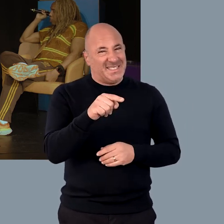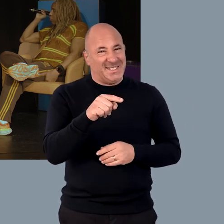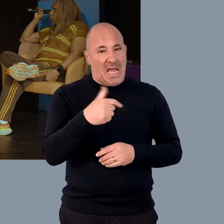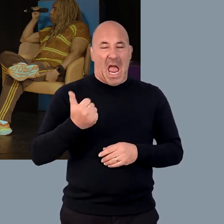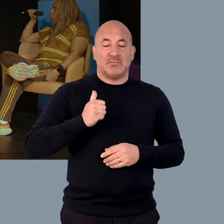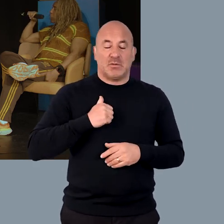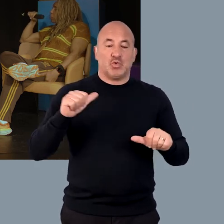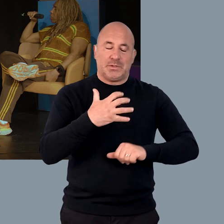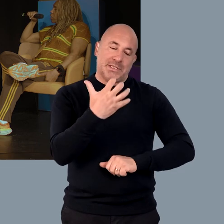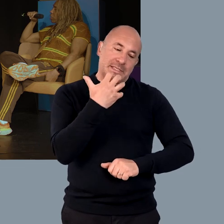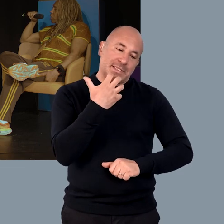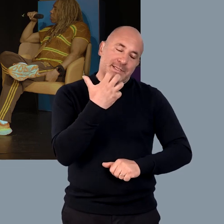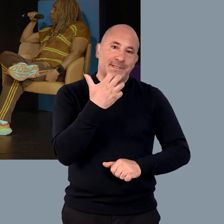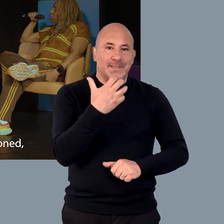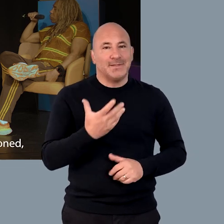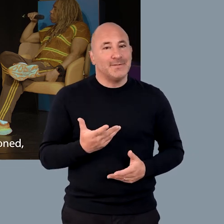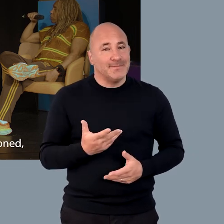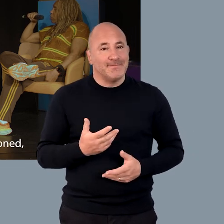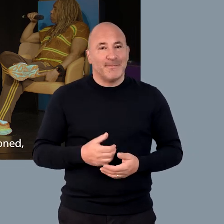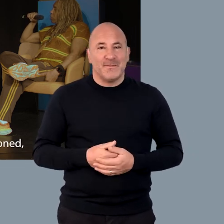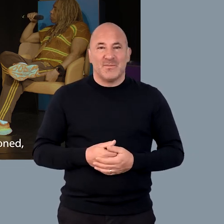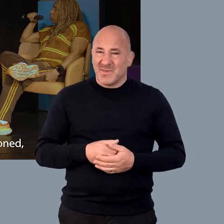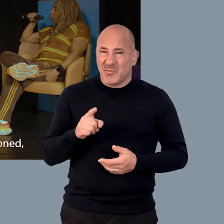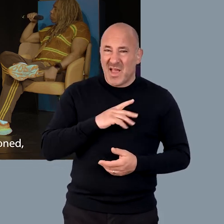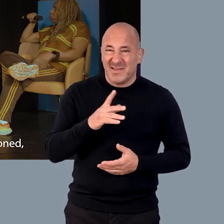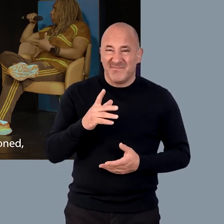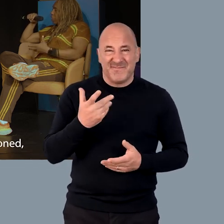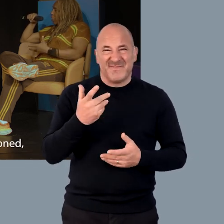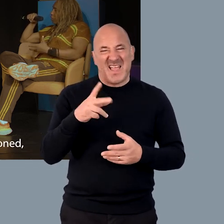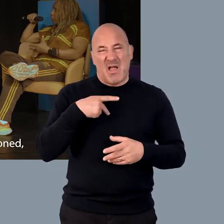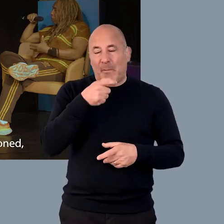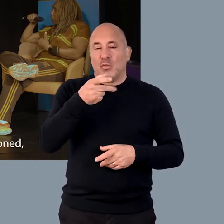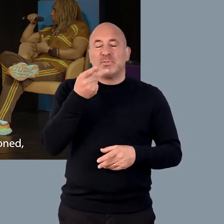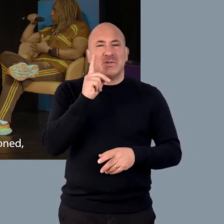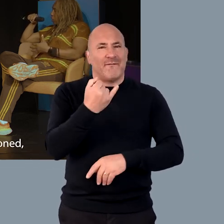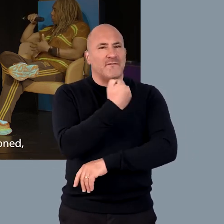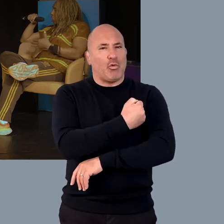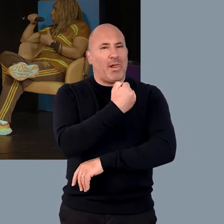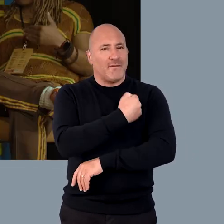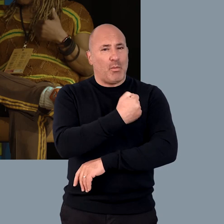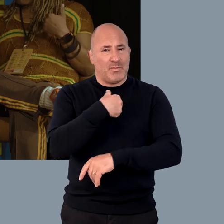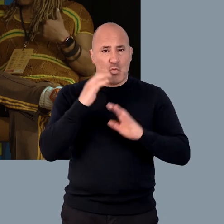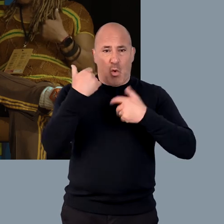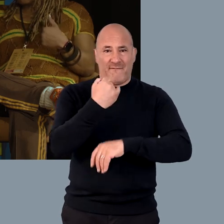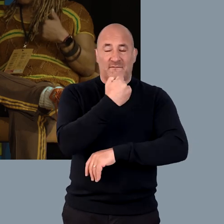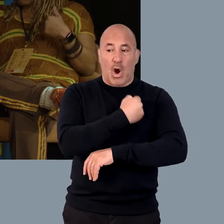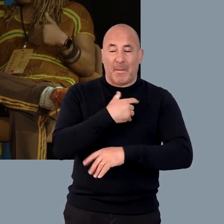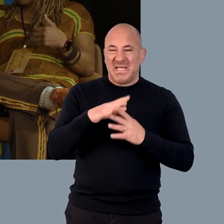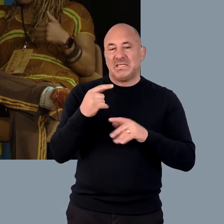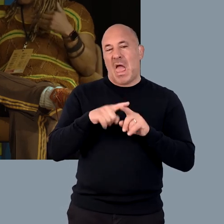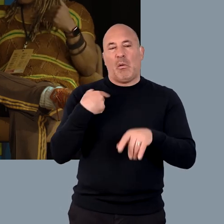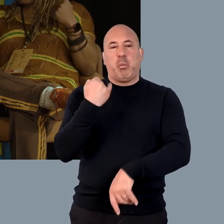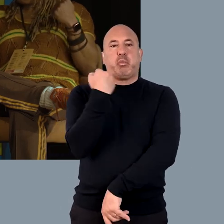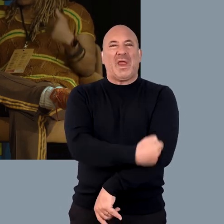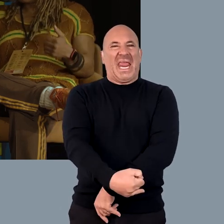this expectation is that we should suffer is it because Because vulnerability keeps getting mentioned is it because we're worried that